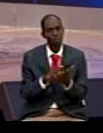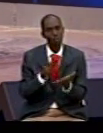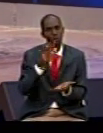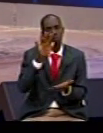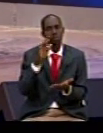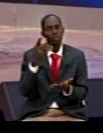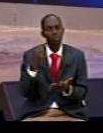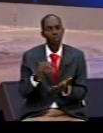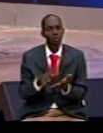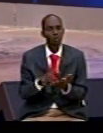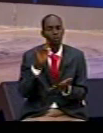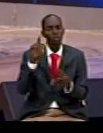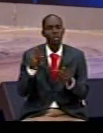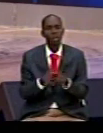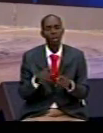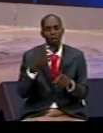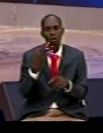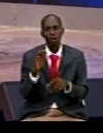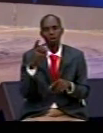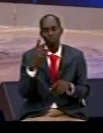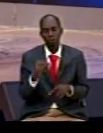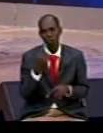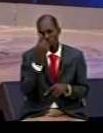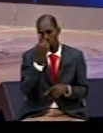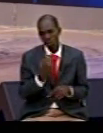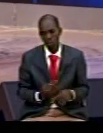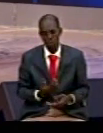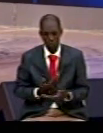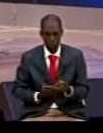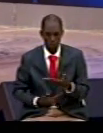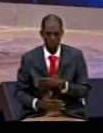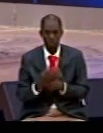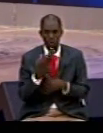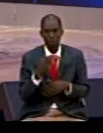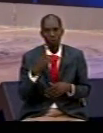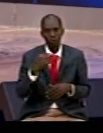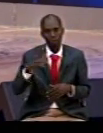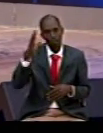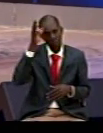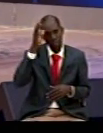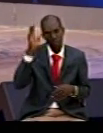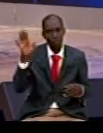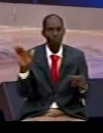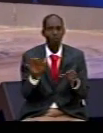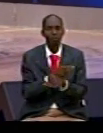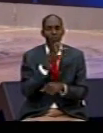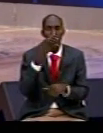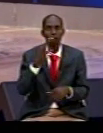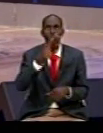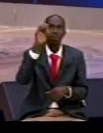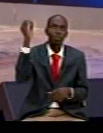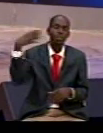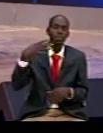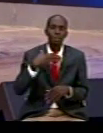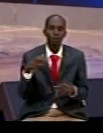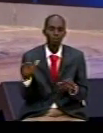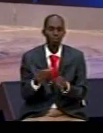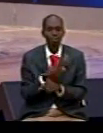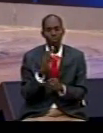the only begotten of the Father, full of grace and full of